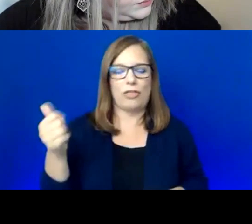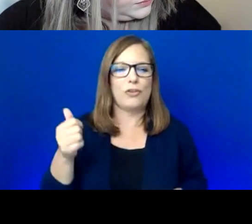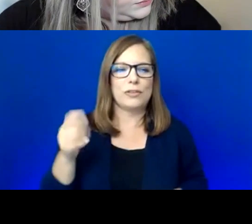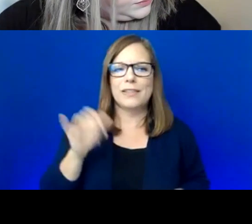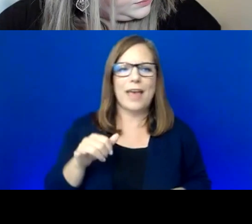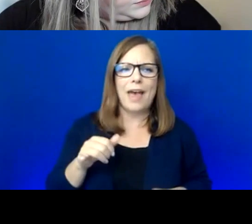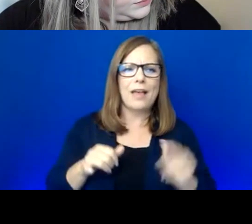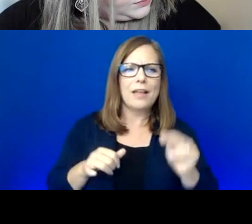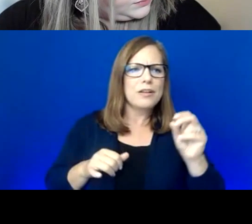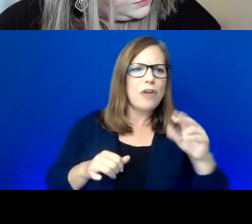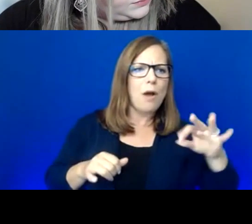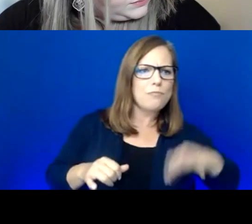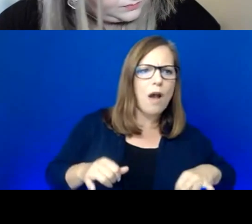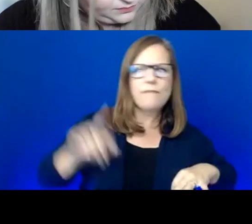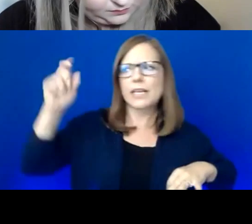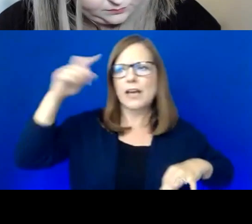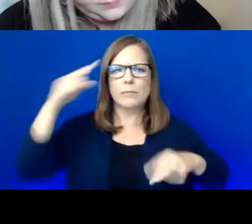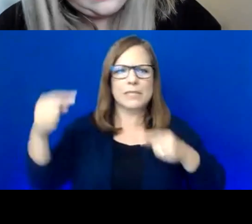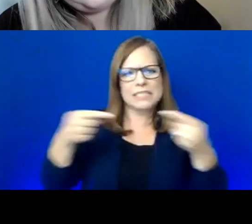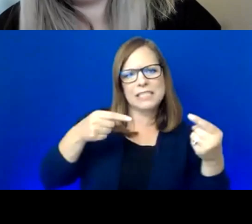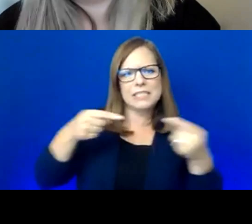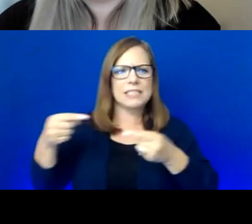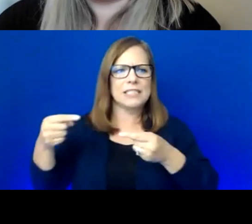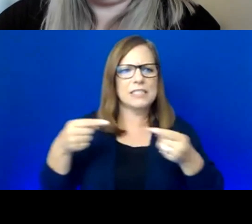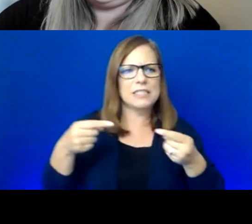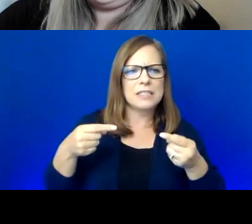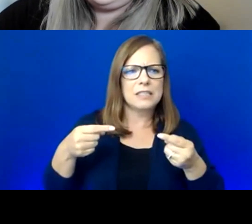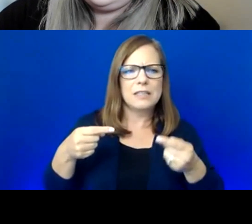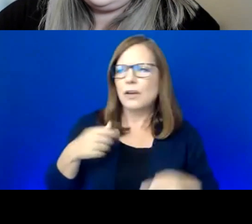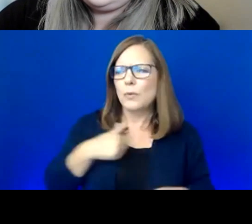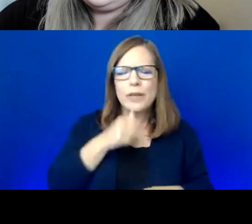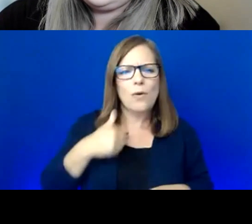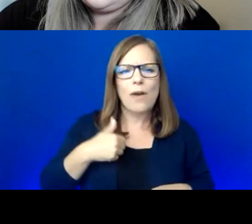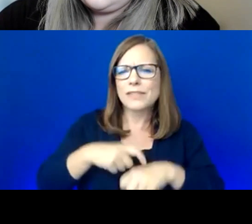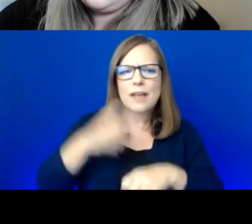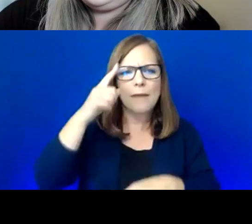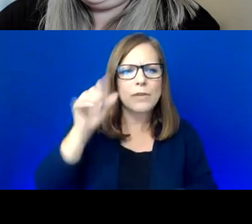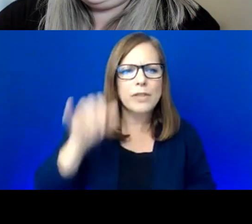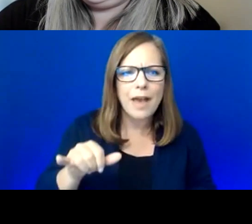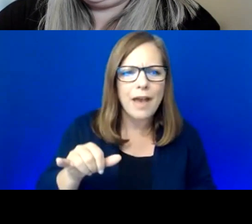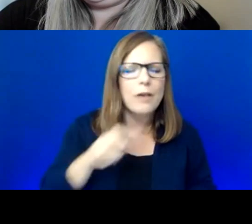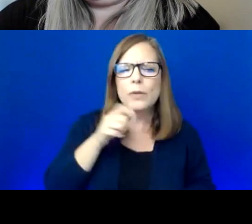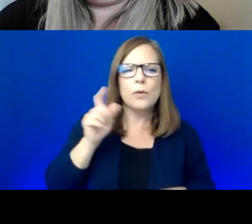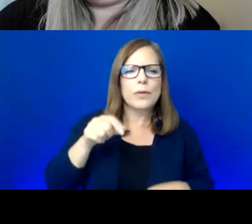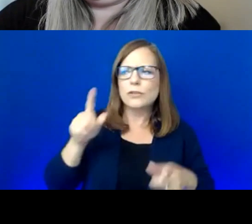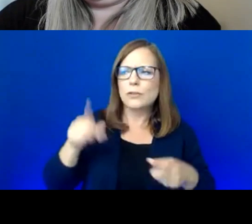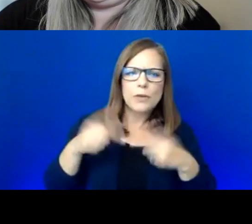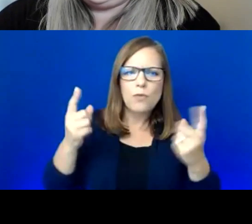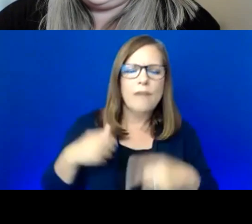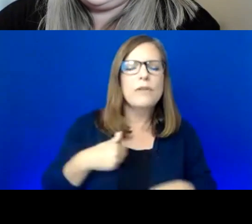of each other, and we don't have the time to fight with each other. We both bring unique